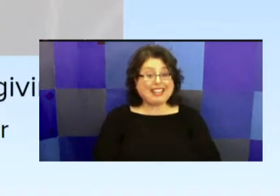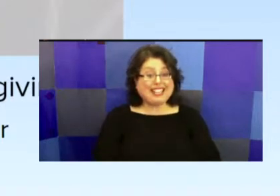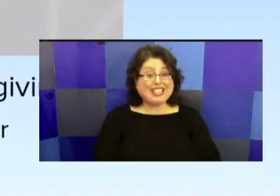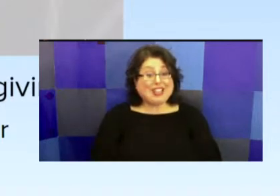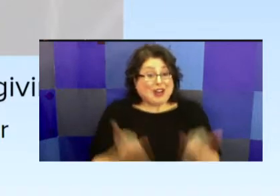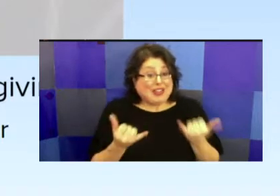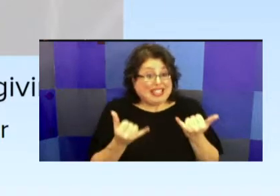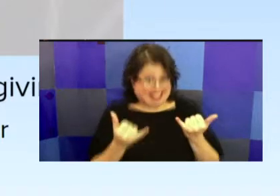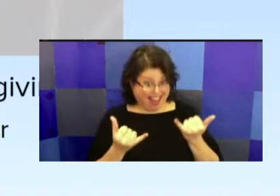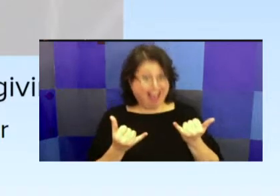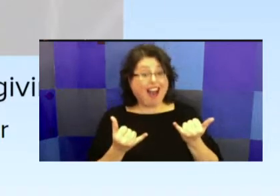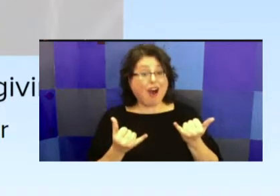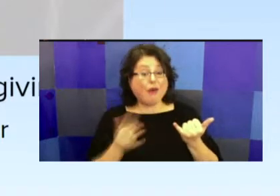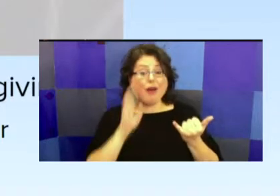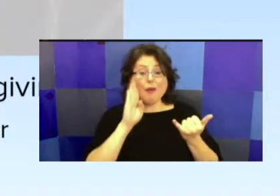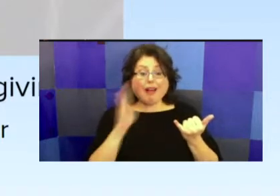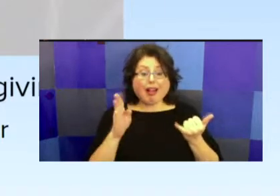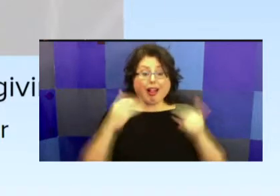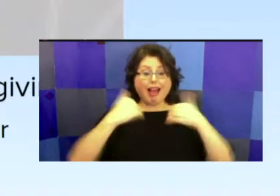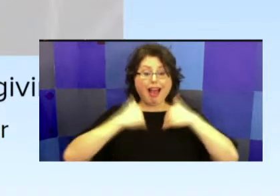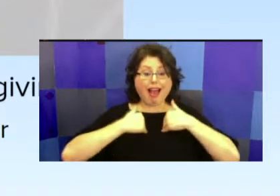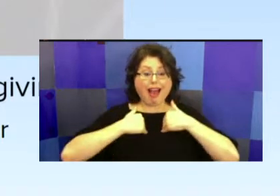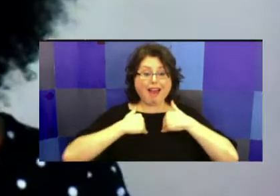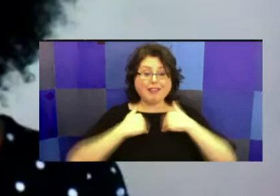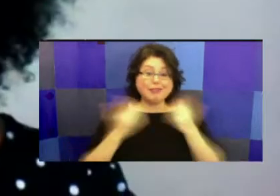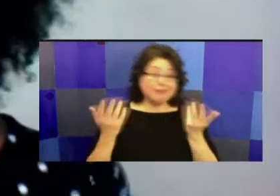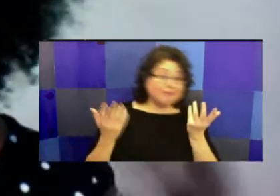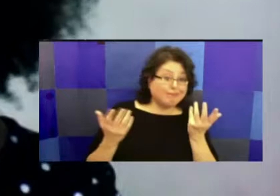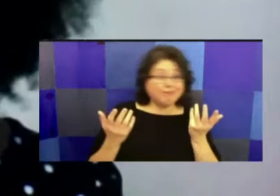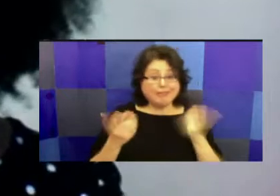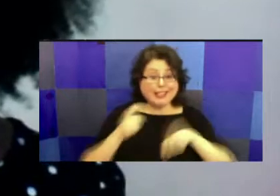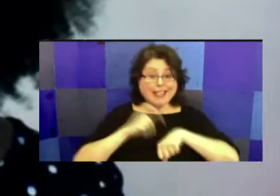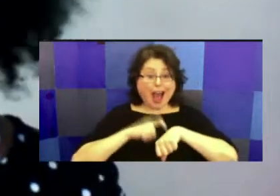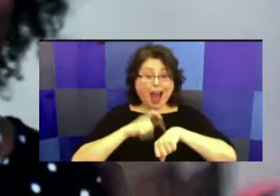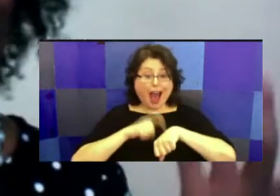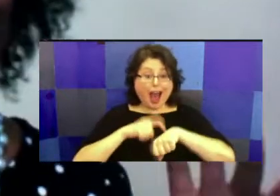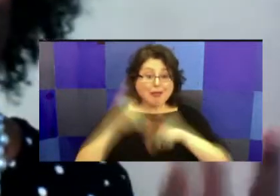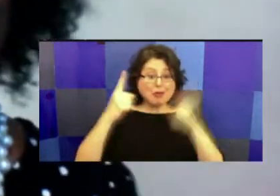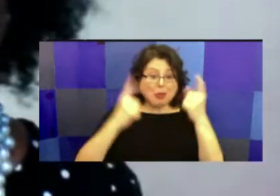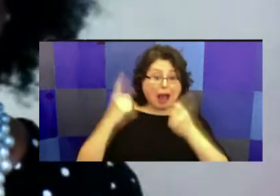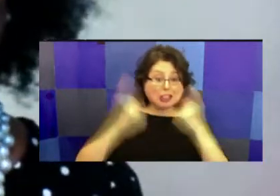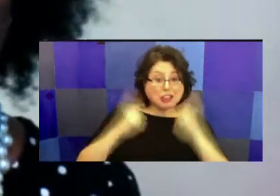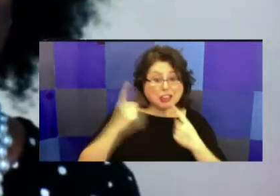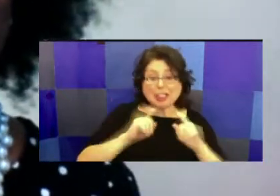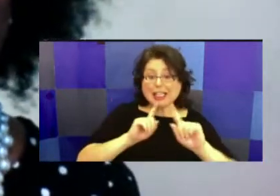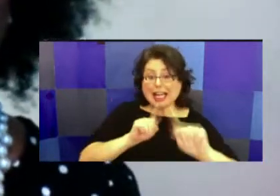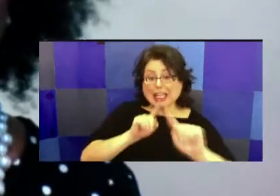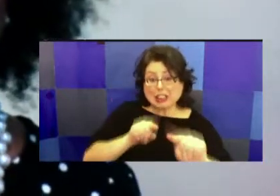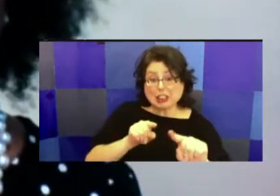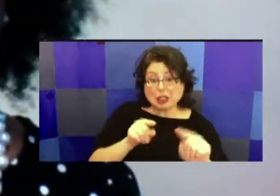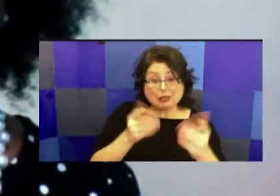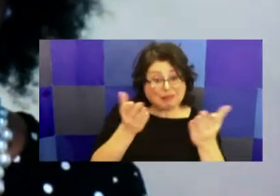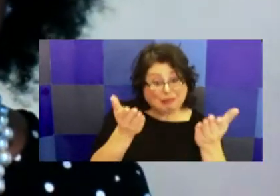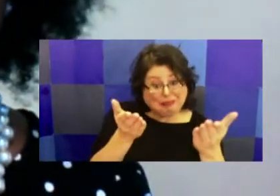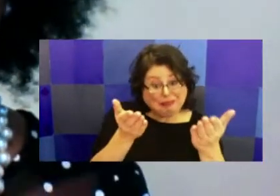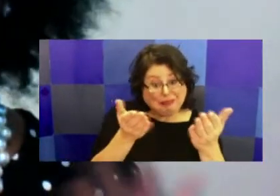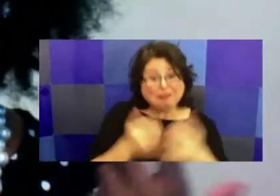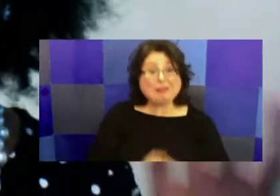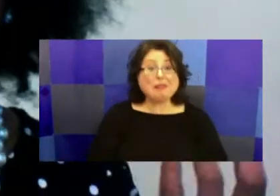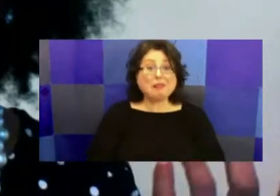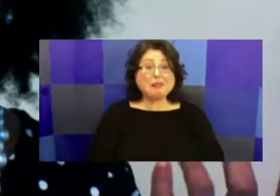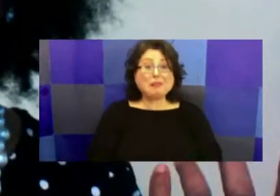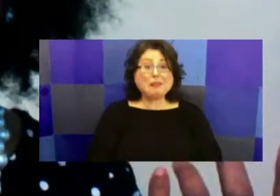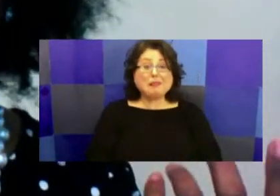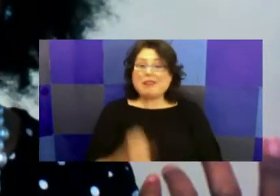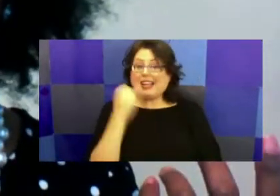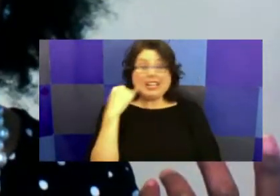Now we're going to take some time for question and answer in case there's anything that we have not